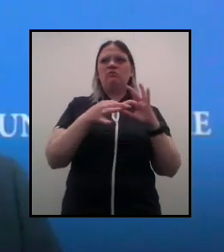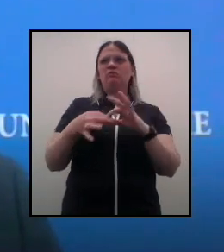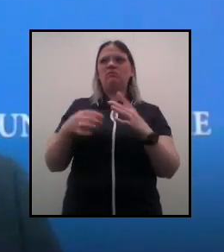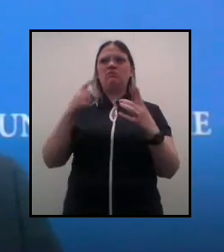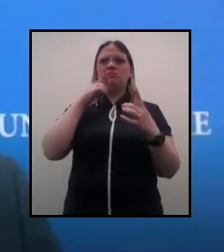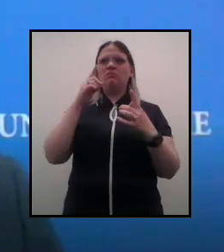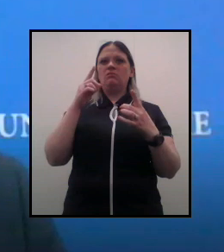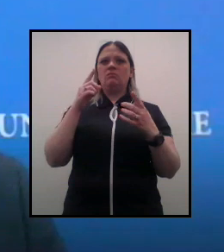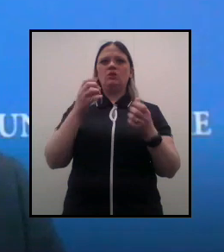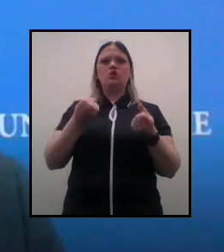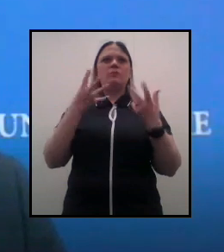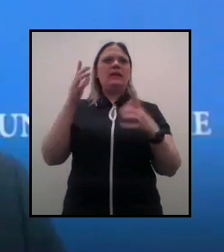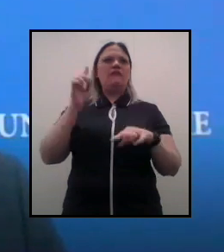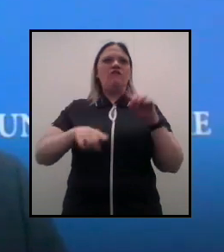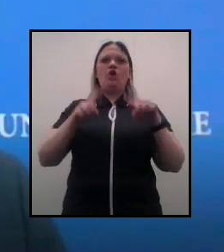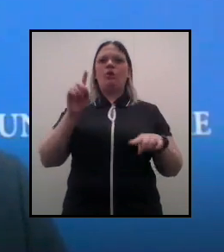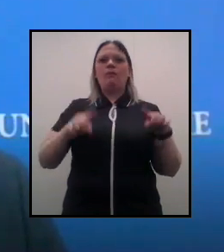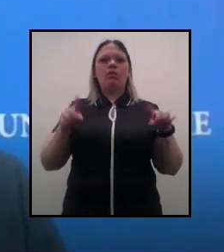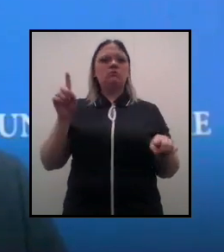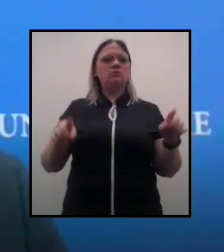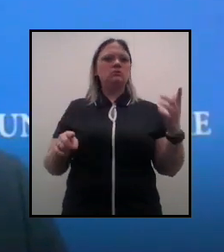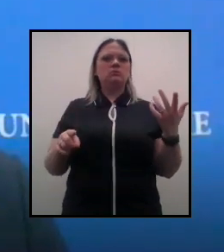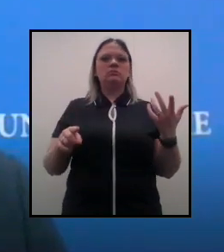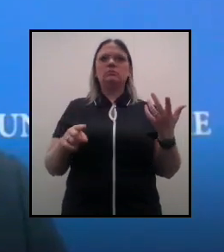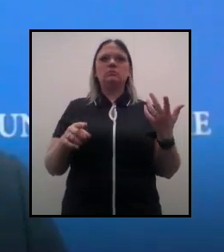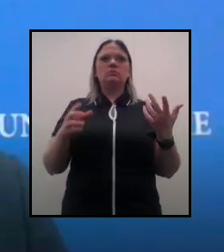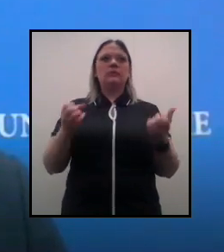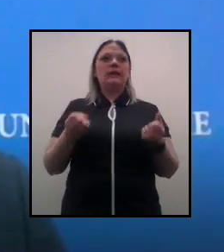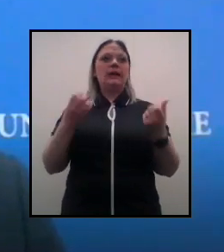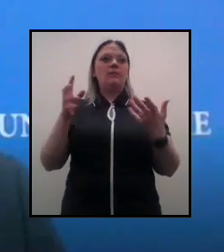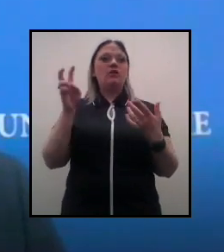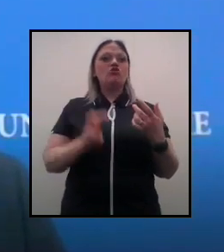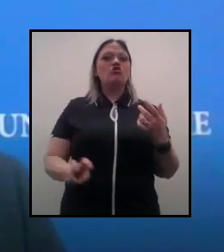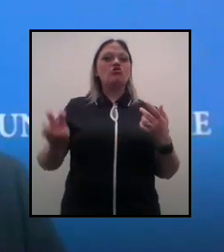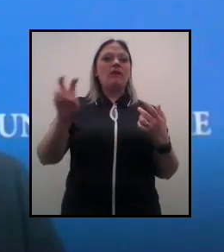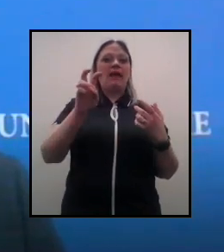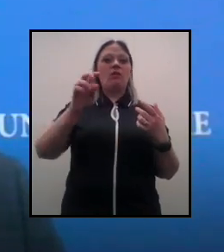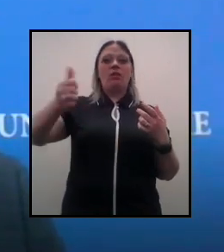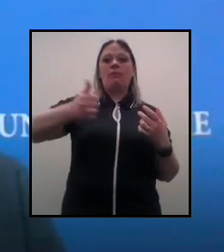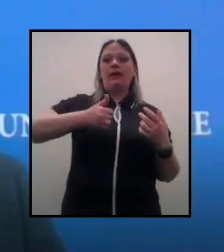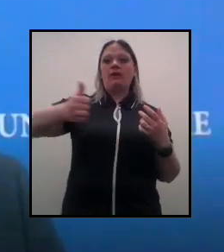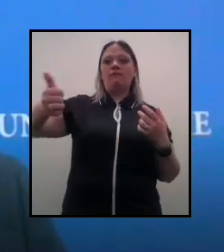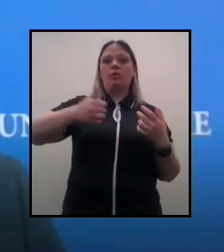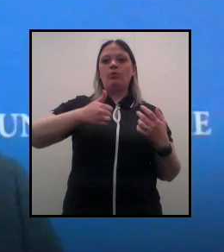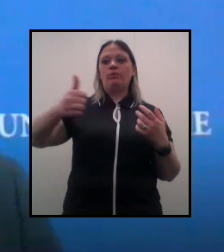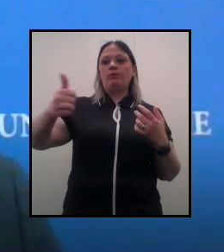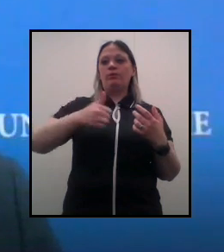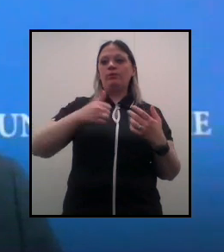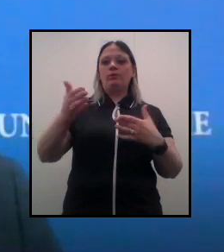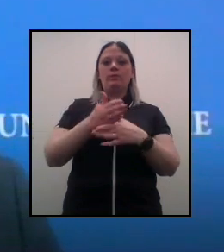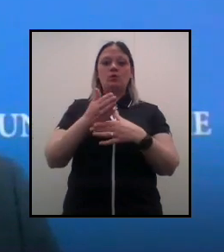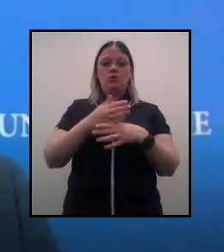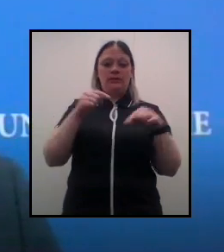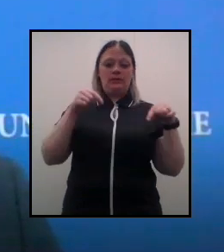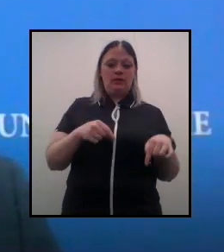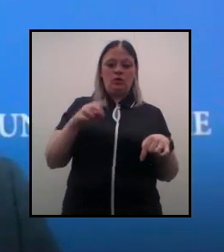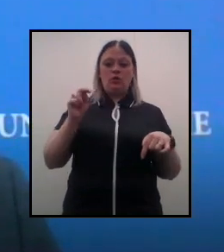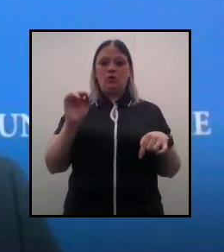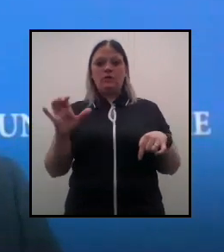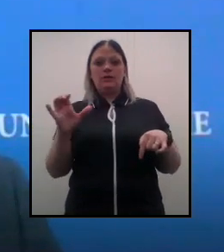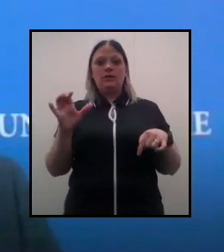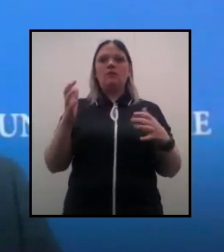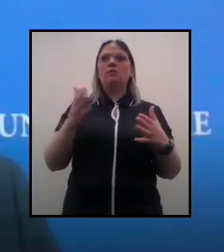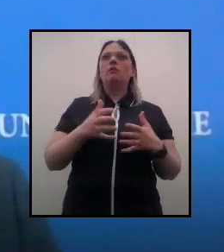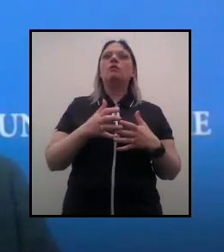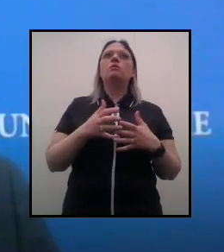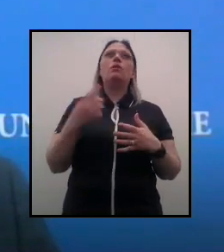bunch of variables, including the amount of travel that we had back and forth early on between New York City and this region. There's always a